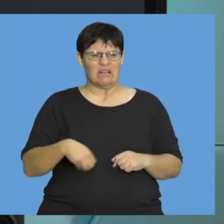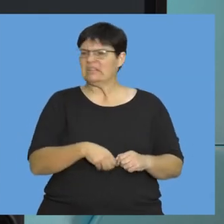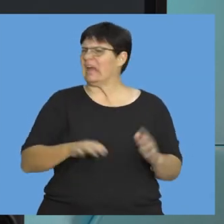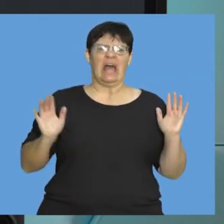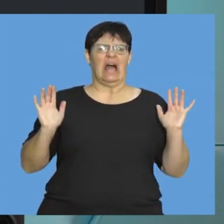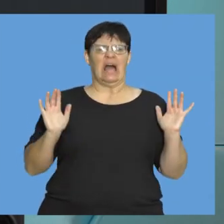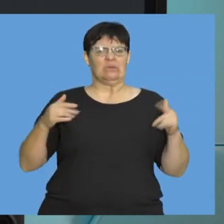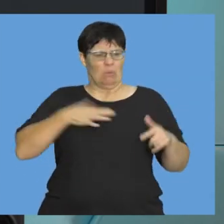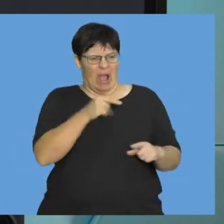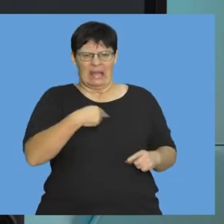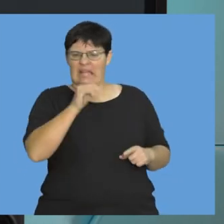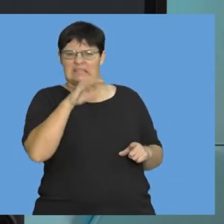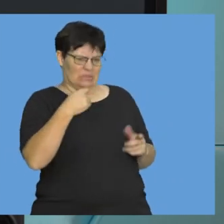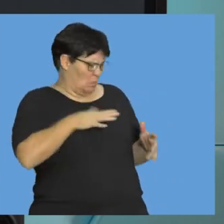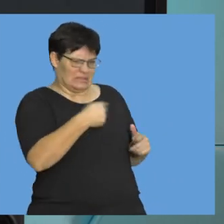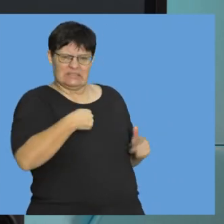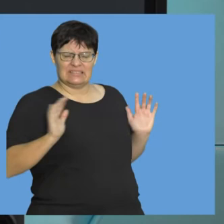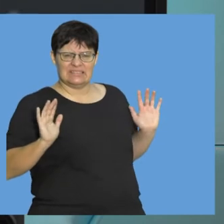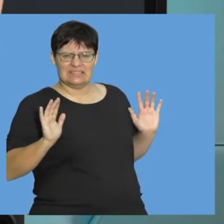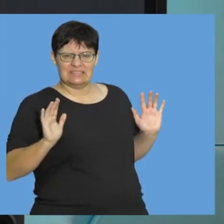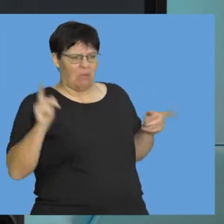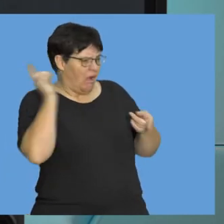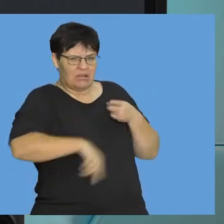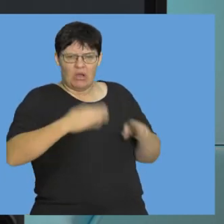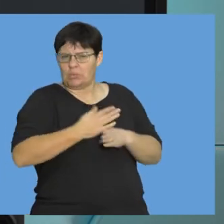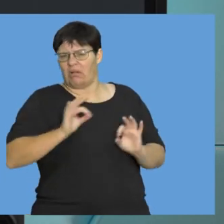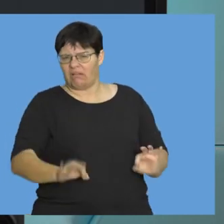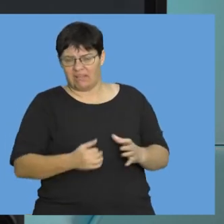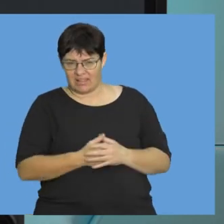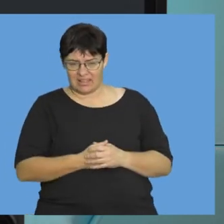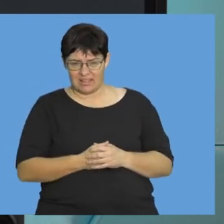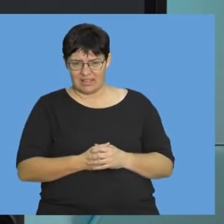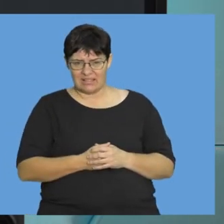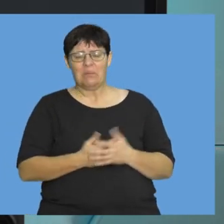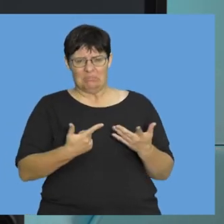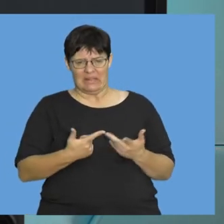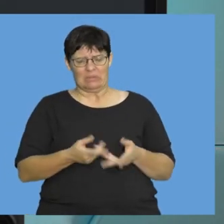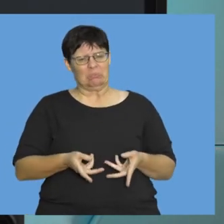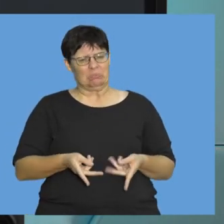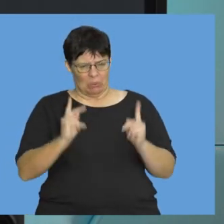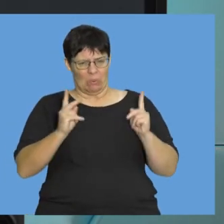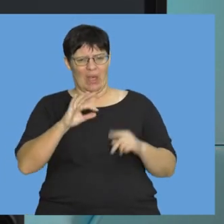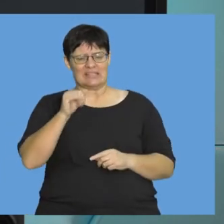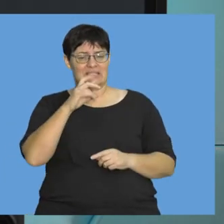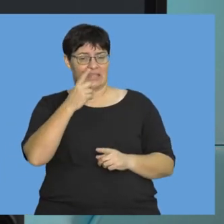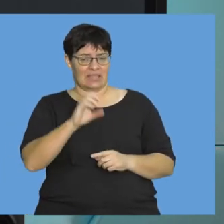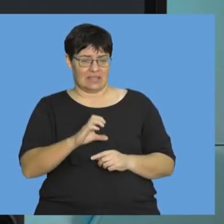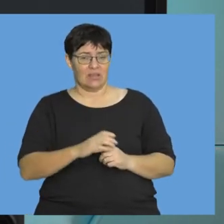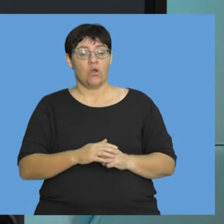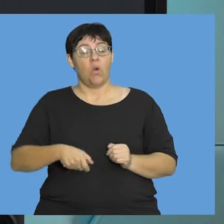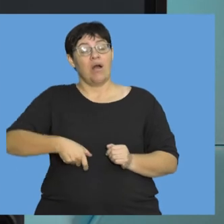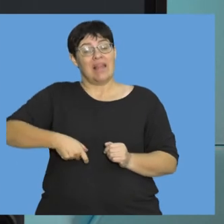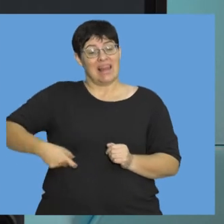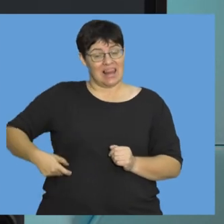acid, acid. And your intestine goes, what? No, I can't work like this. It's too